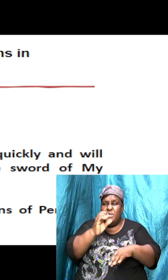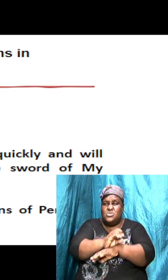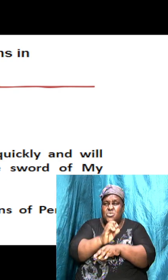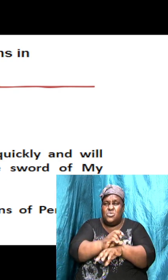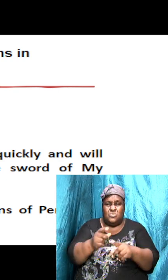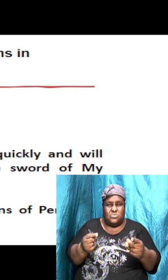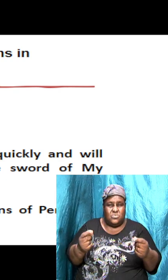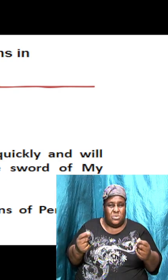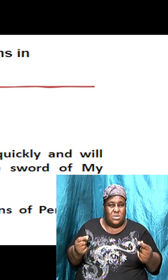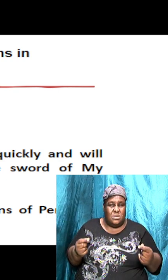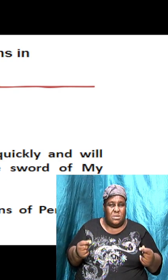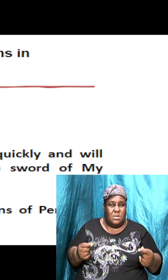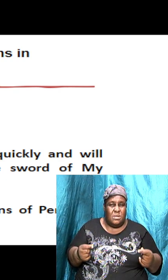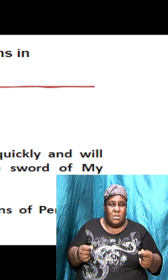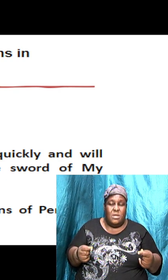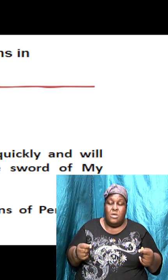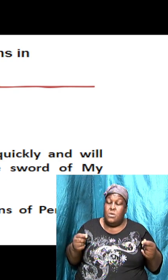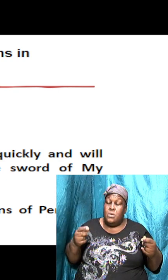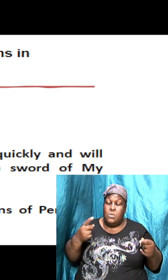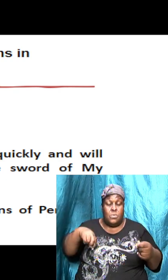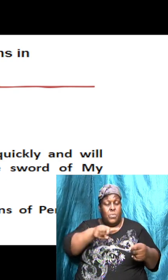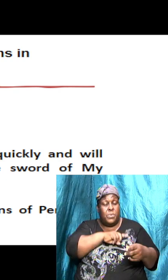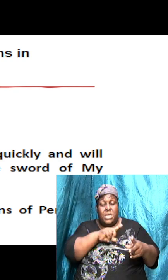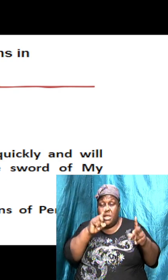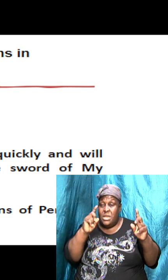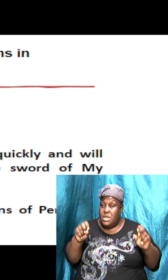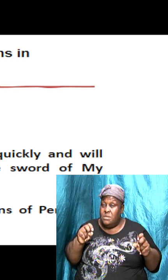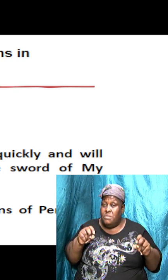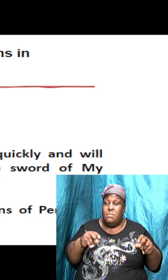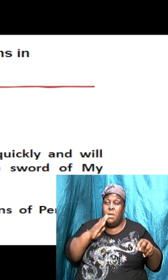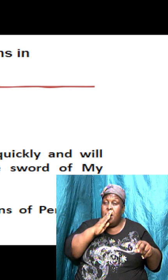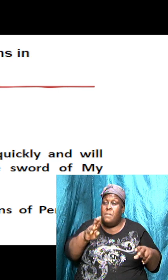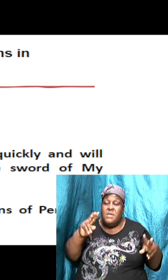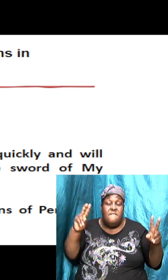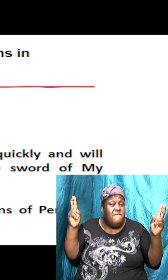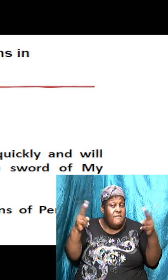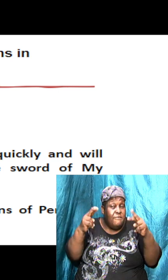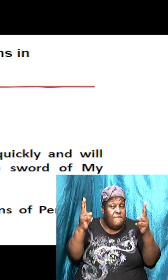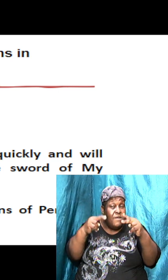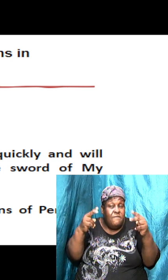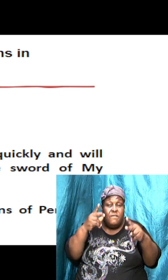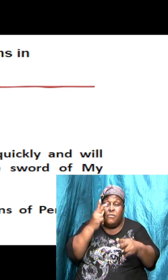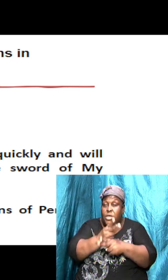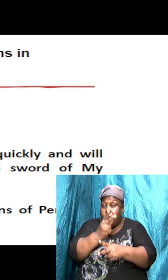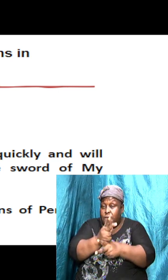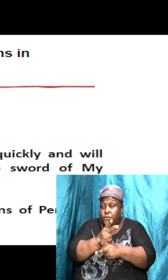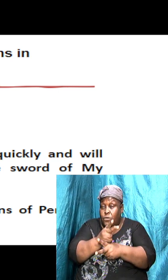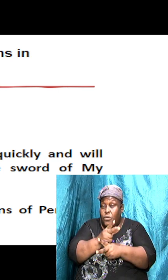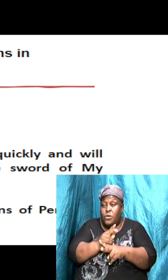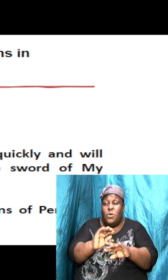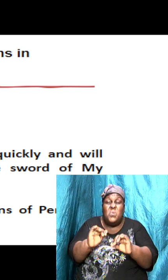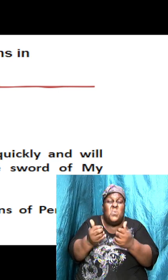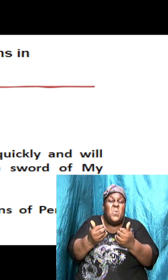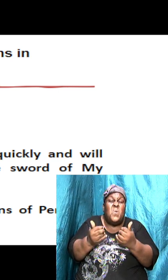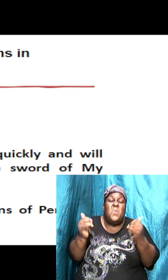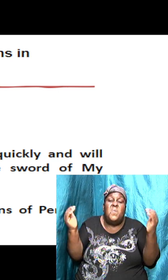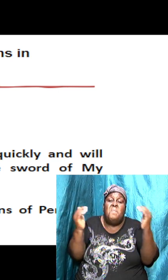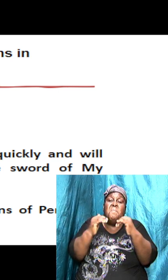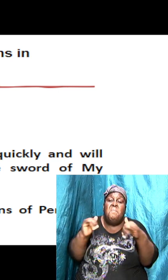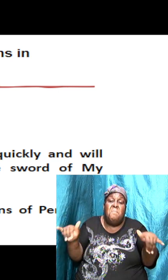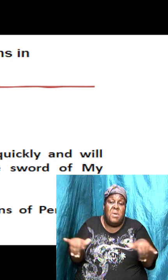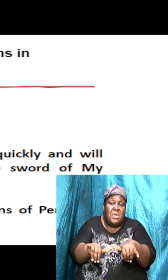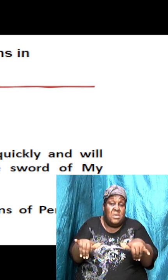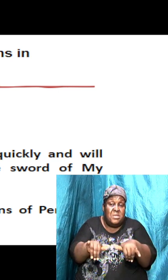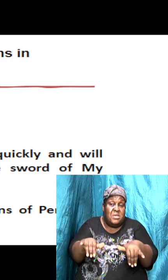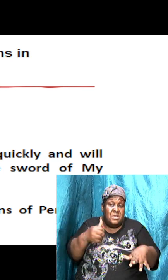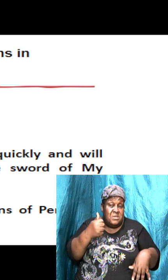Hello, we need to be very, very, very careful how we measure ourselves and